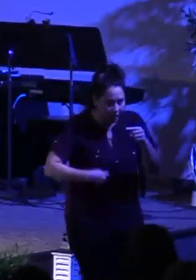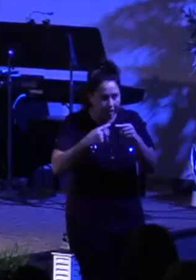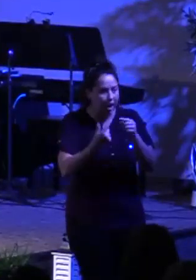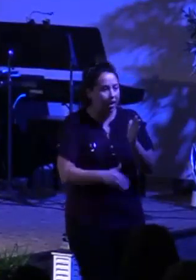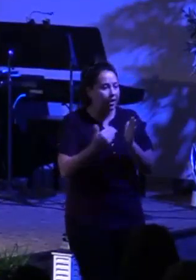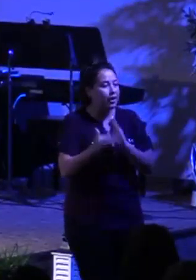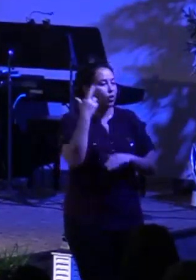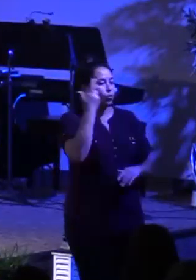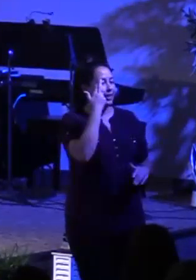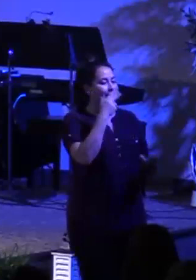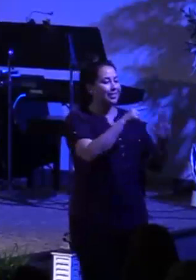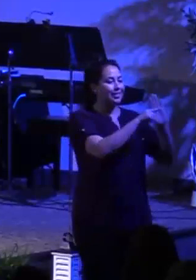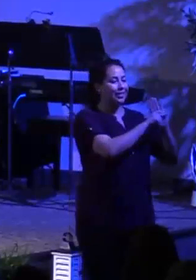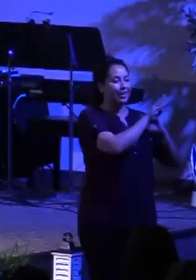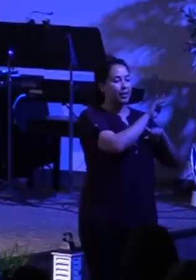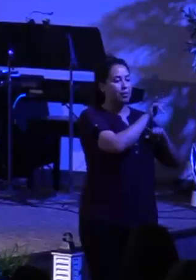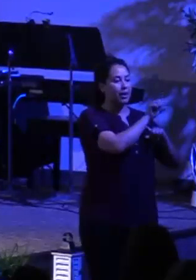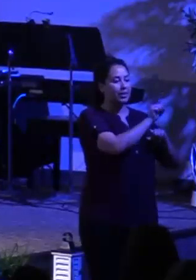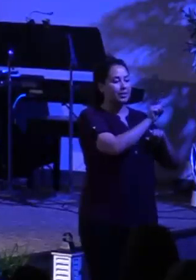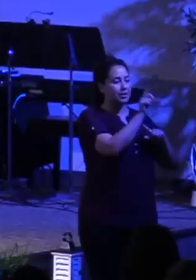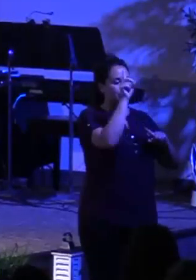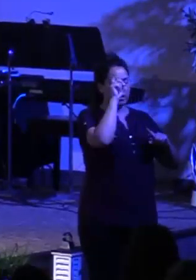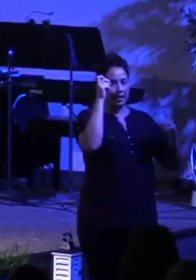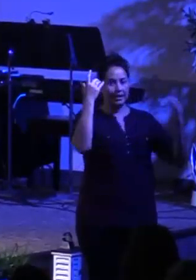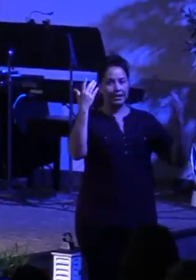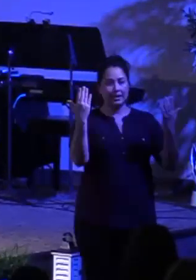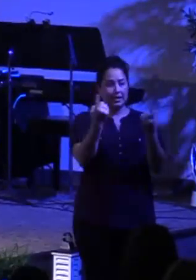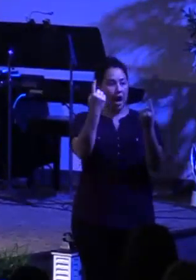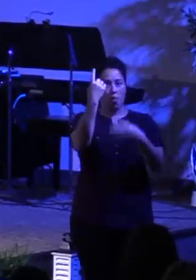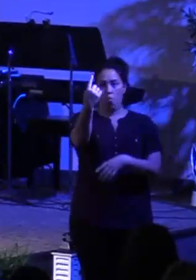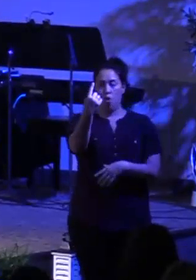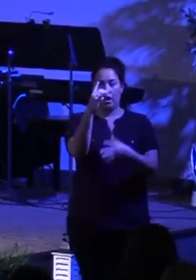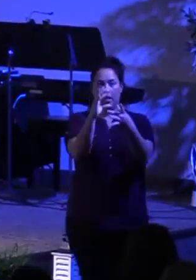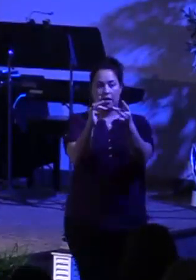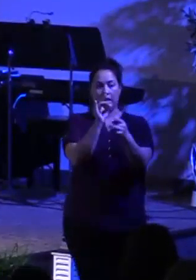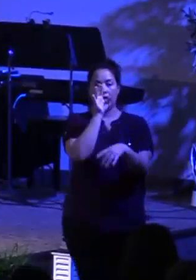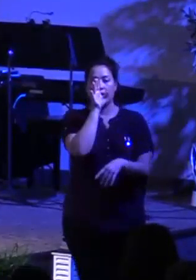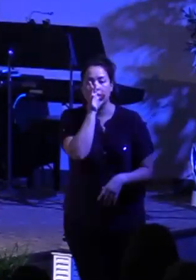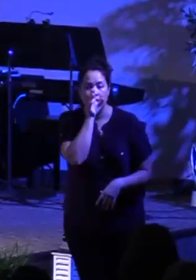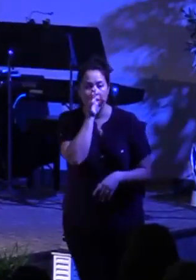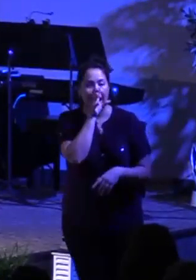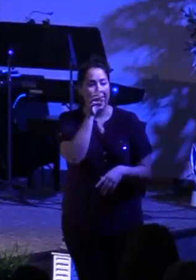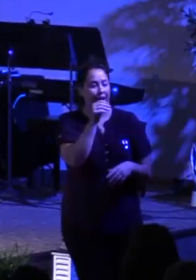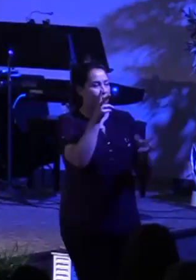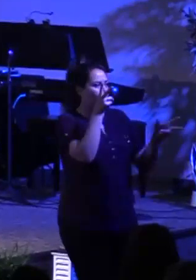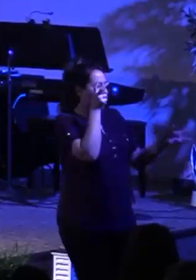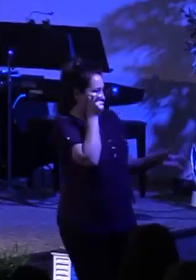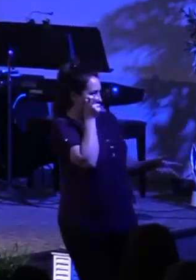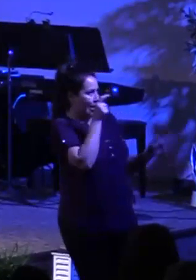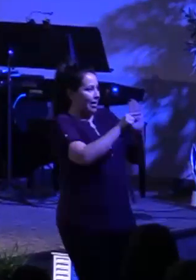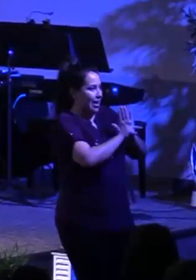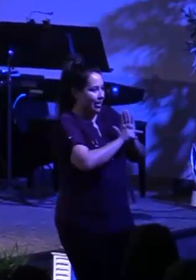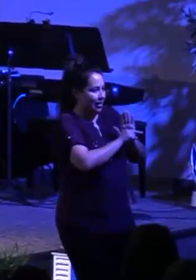bias. Because somebody said something that was interpreted negatively, not how it was intended to be communicated. And then that